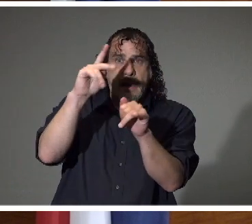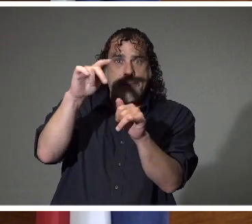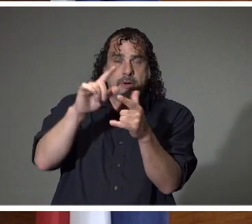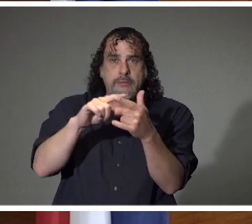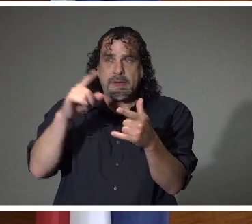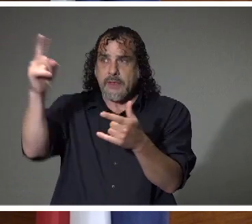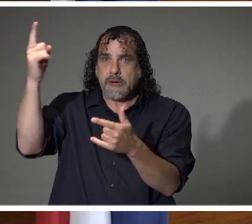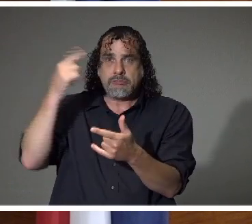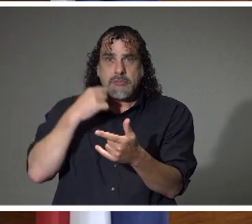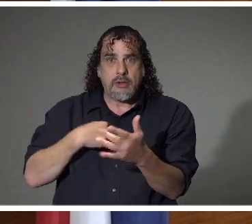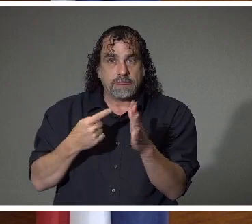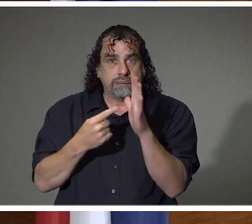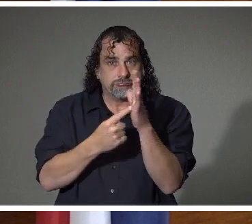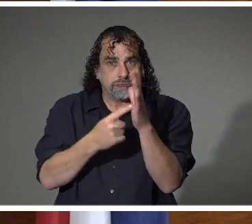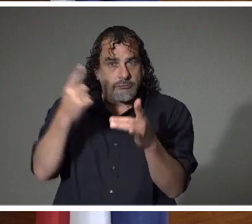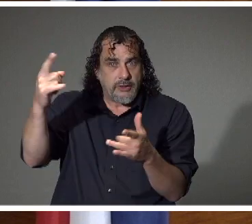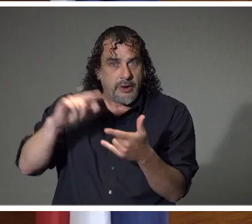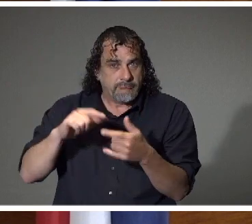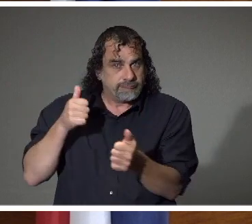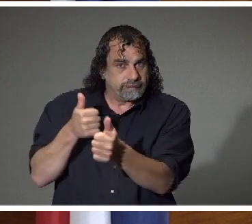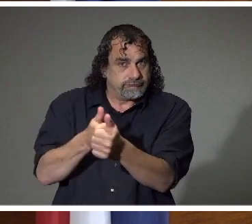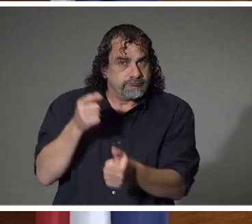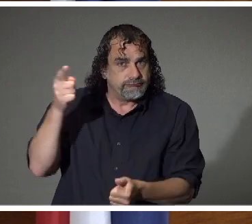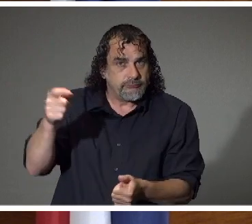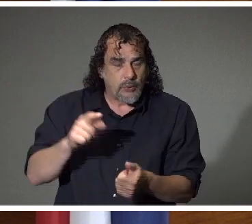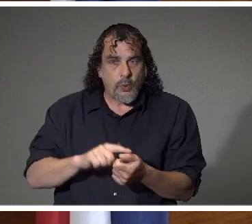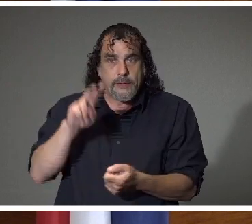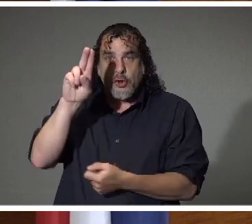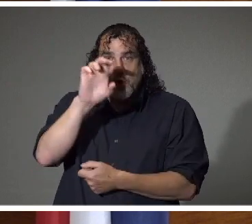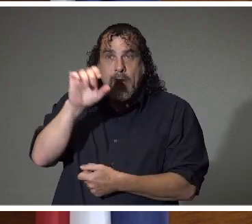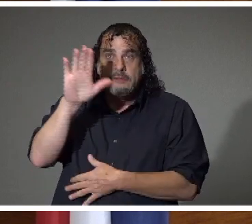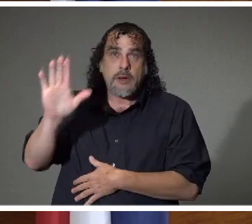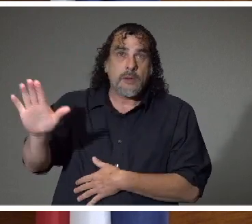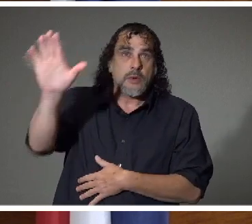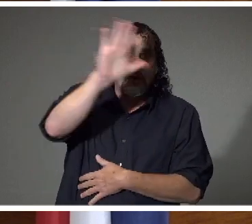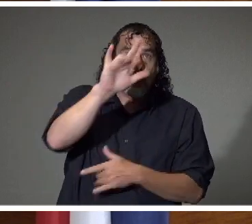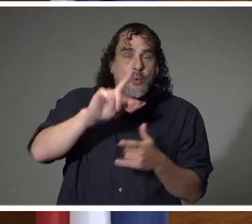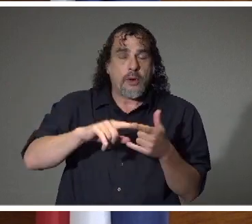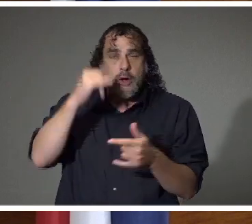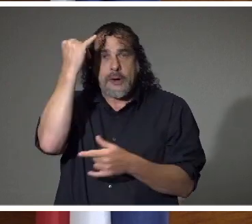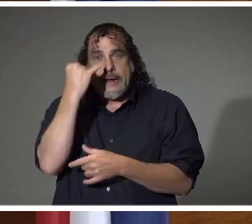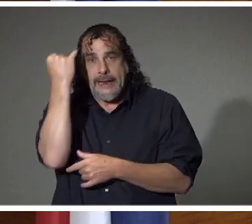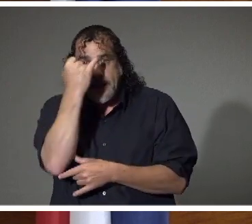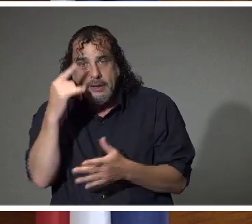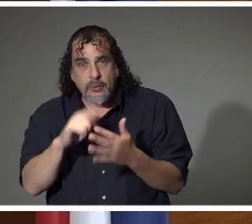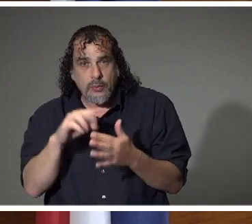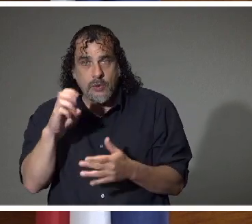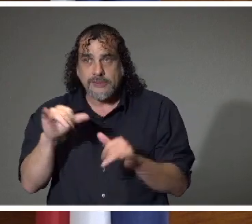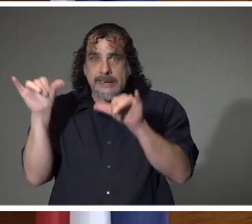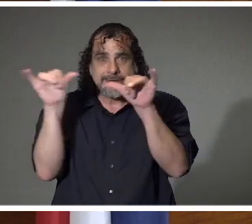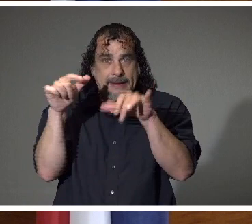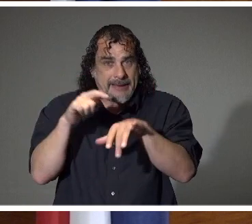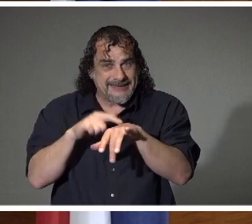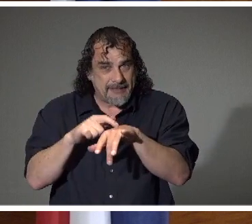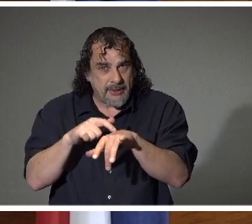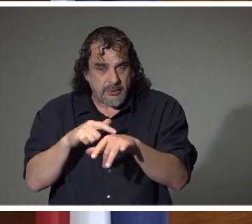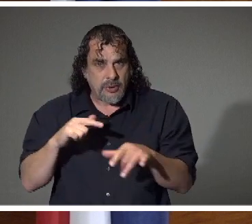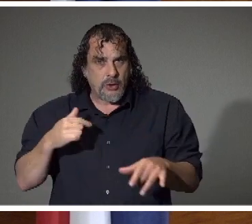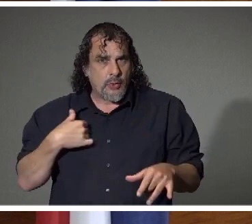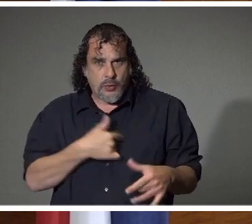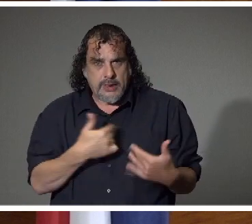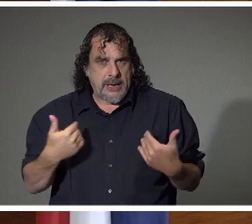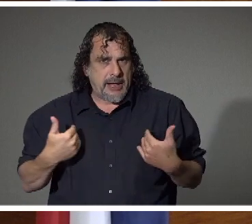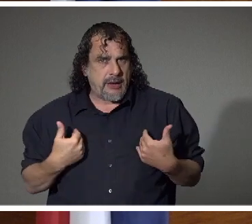us in terms of where the United States is today compared to where Italy was at a similar time, we not only